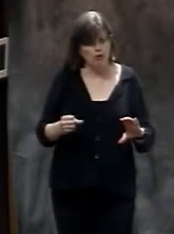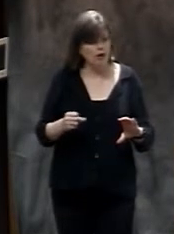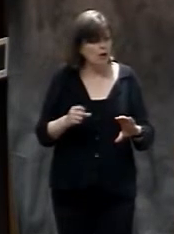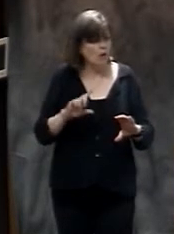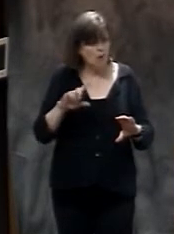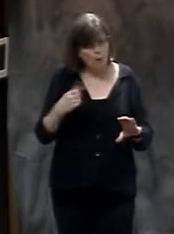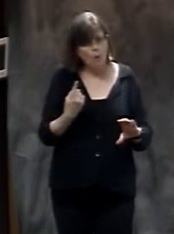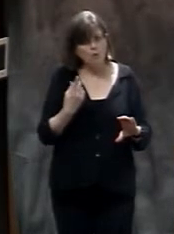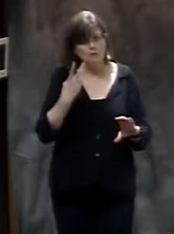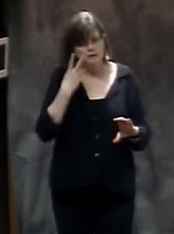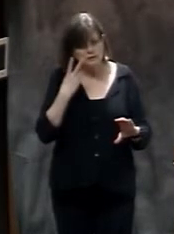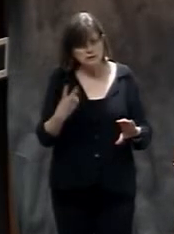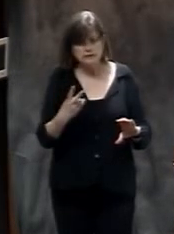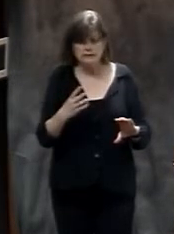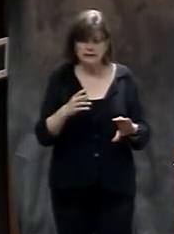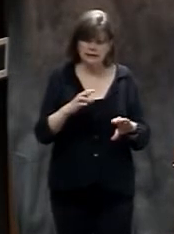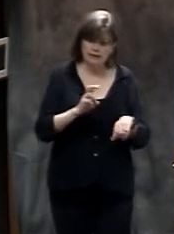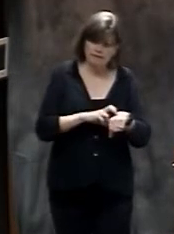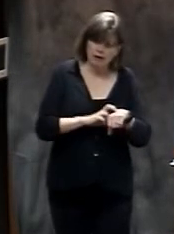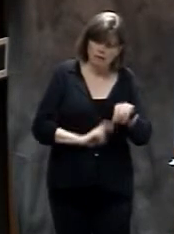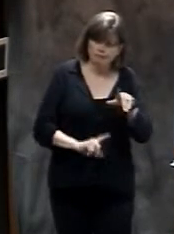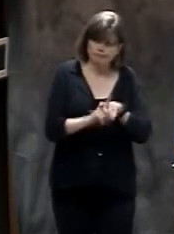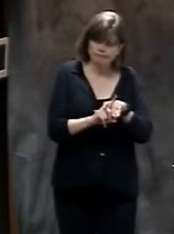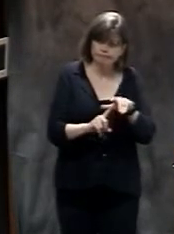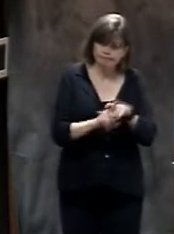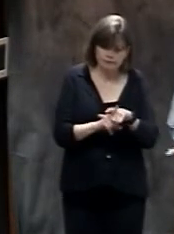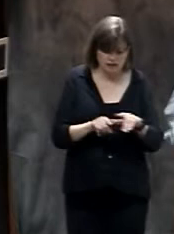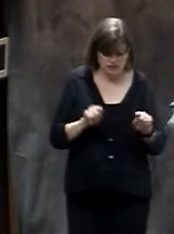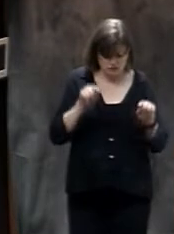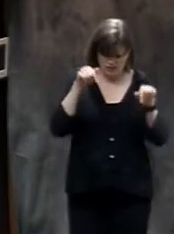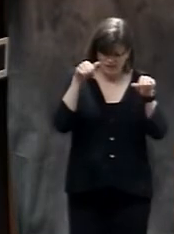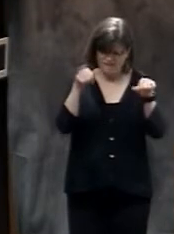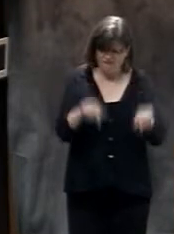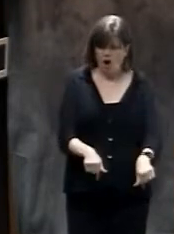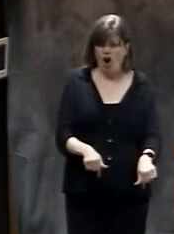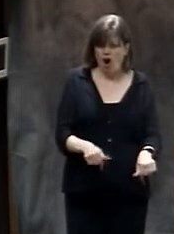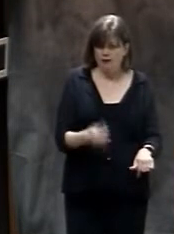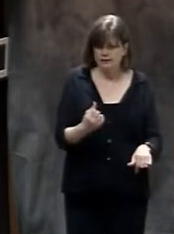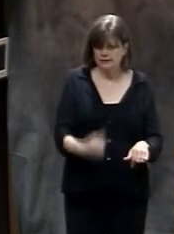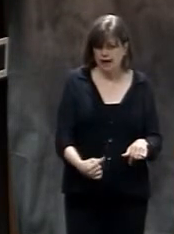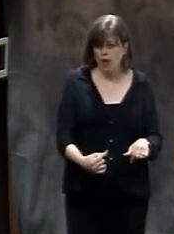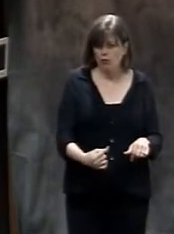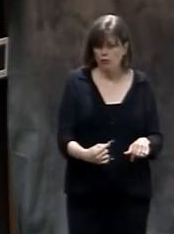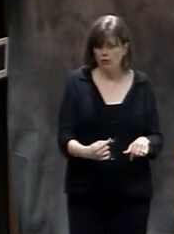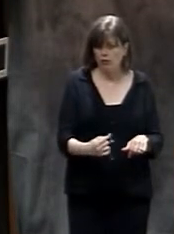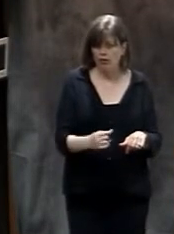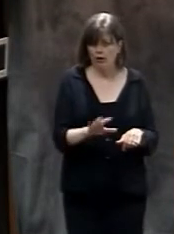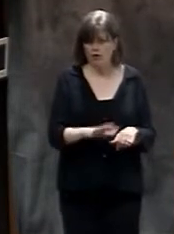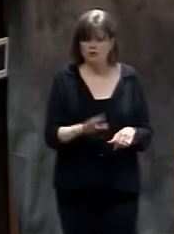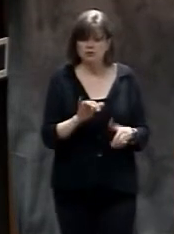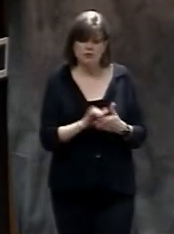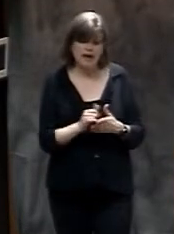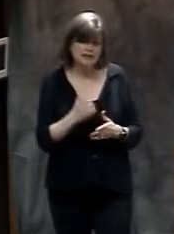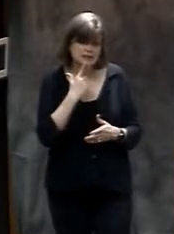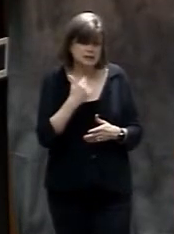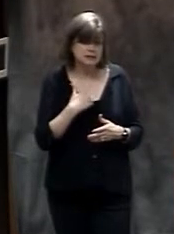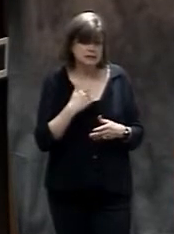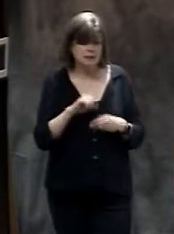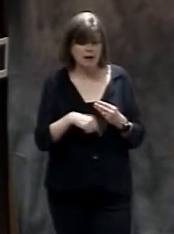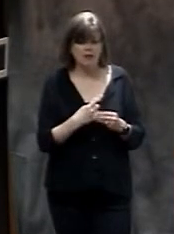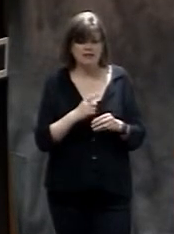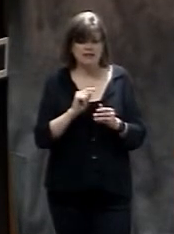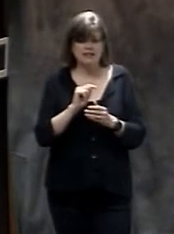far southerly areas. And so that tells us something about needing to have a long enough season for these mosquitoes to